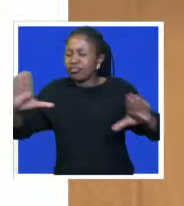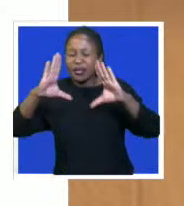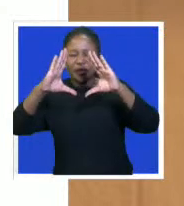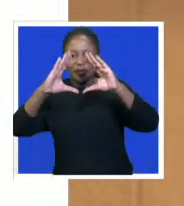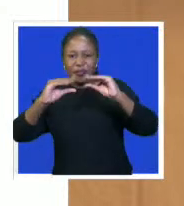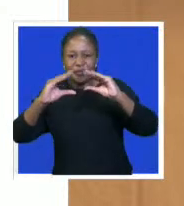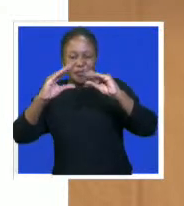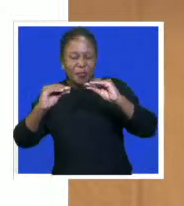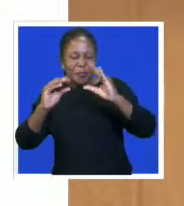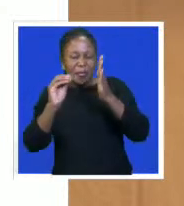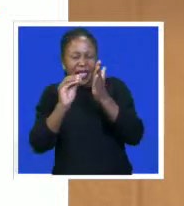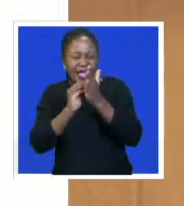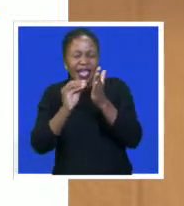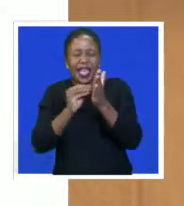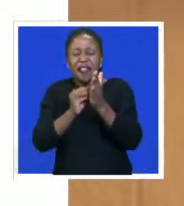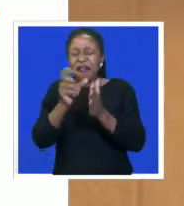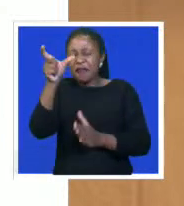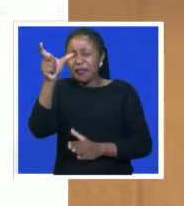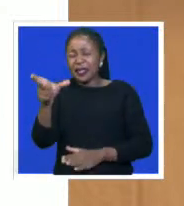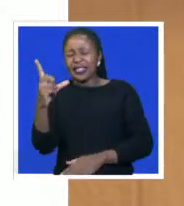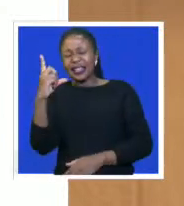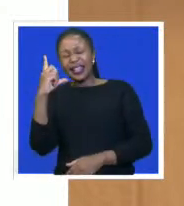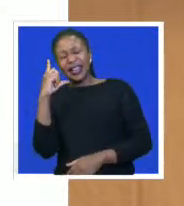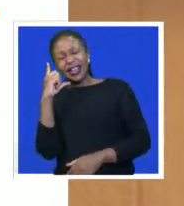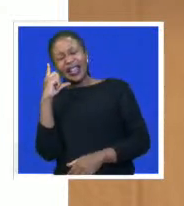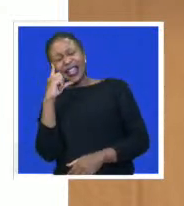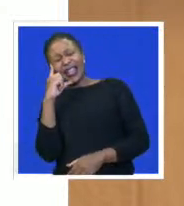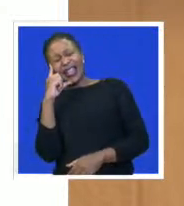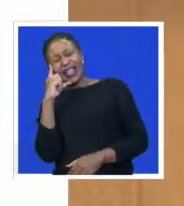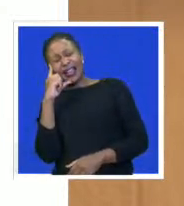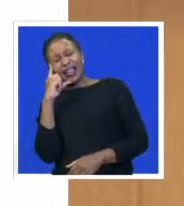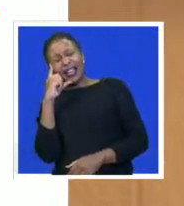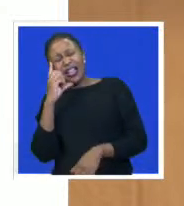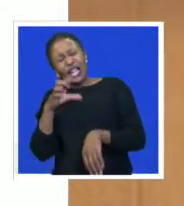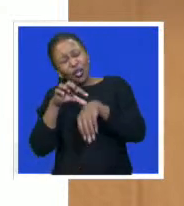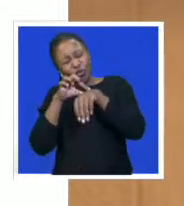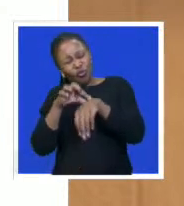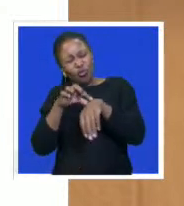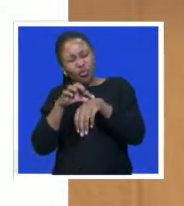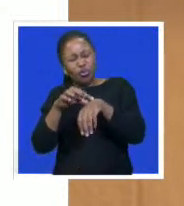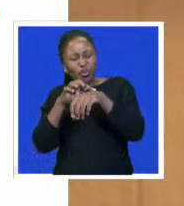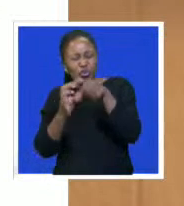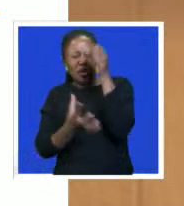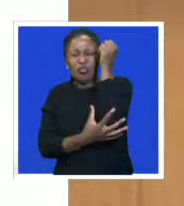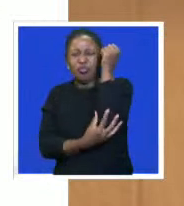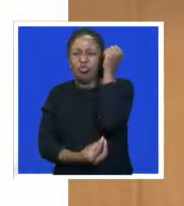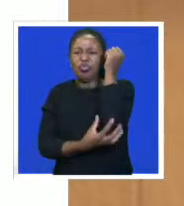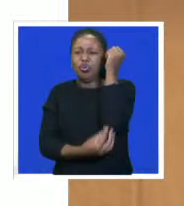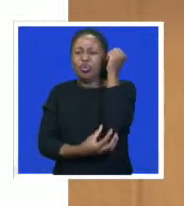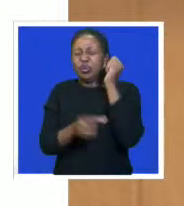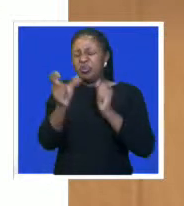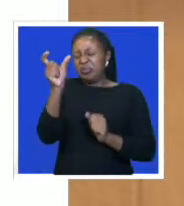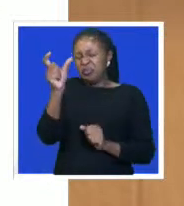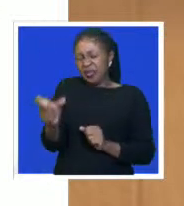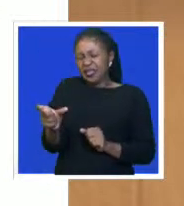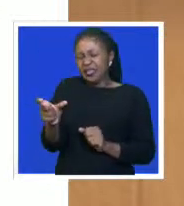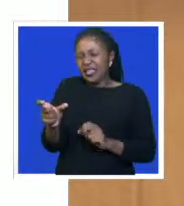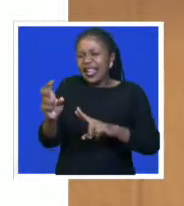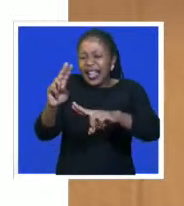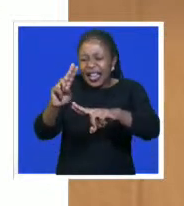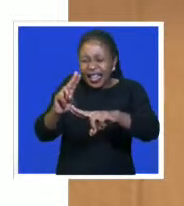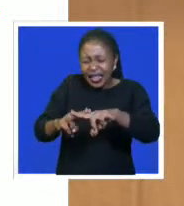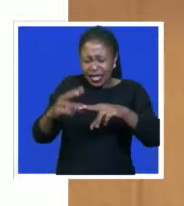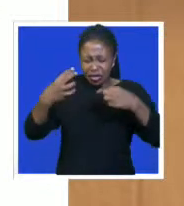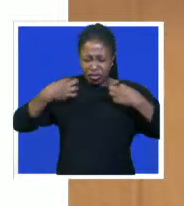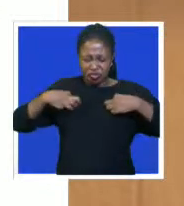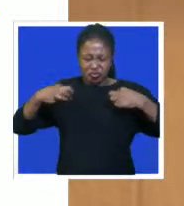a pale ray that penetrated the window was visible a sack of coarse cloth, under